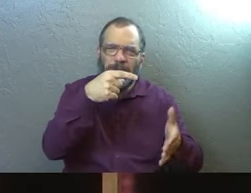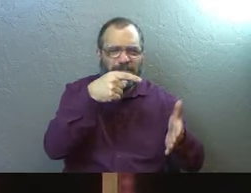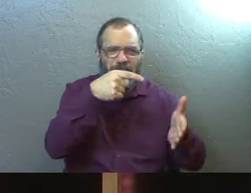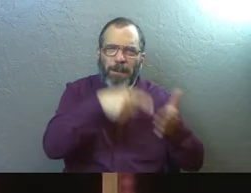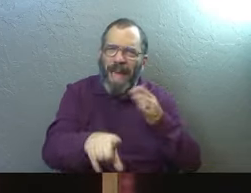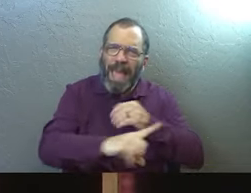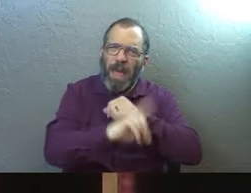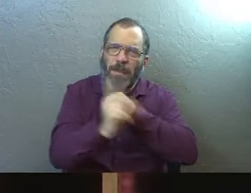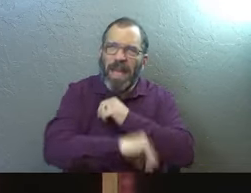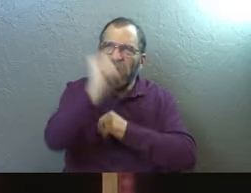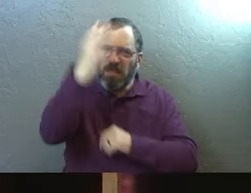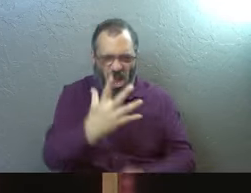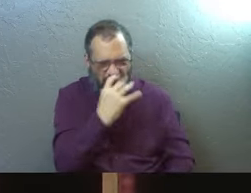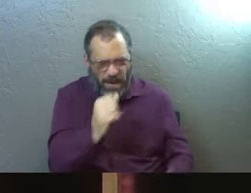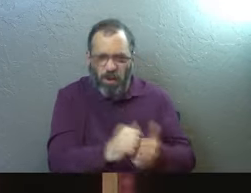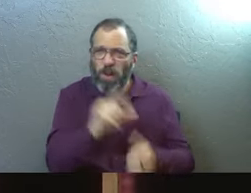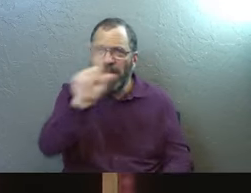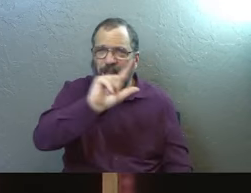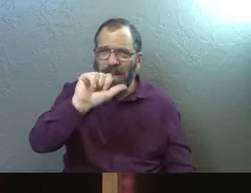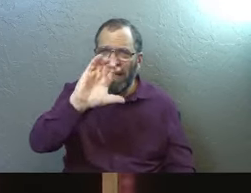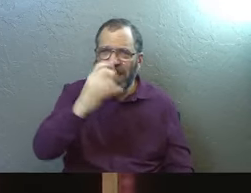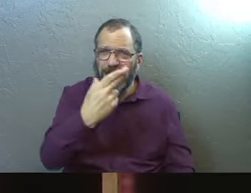Is God angry with him?